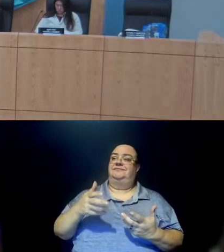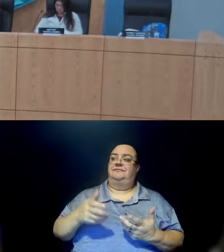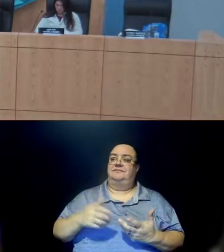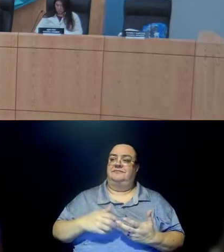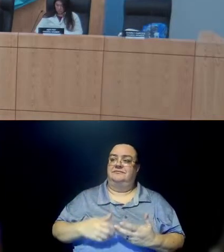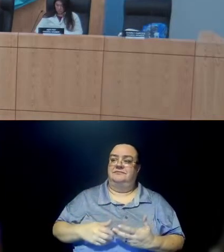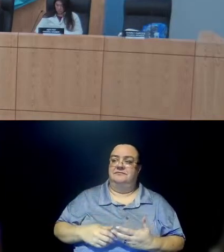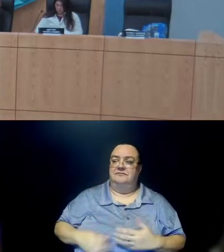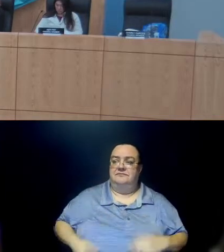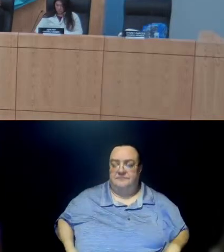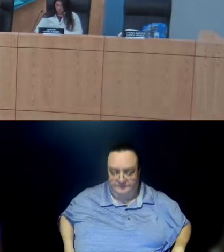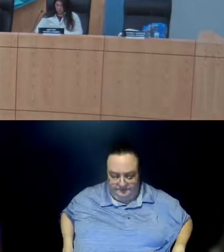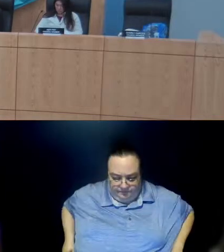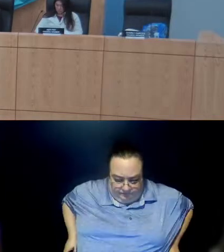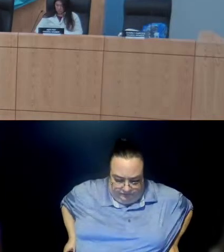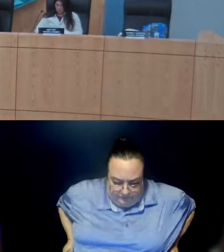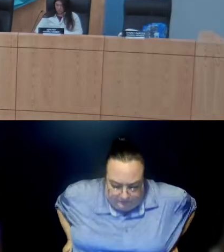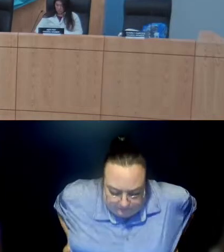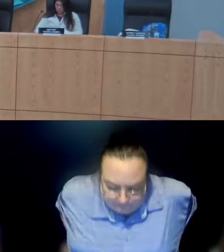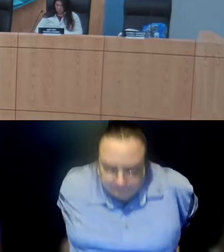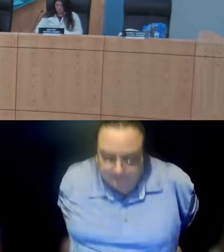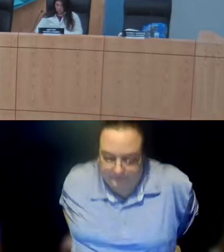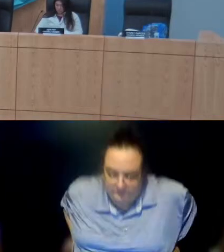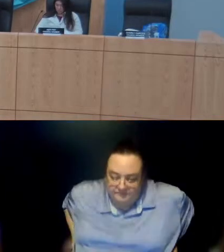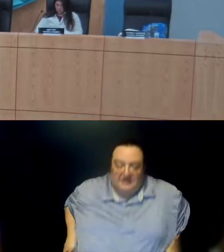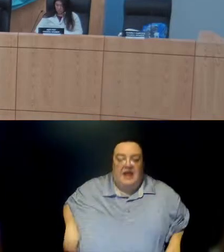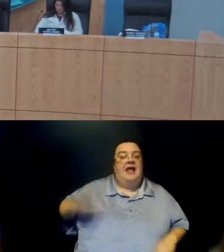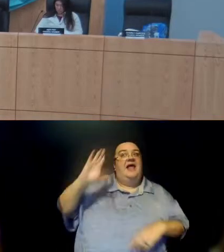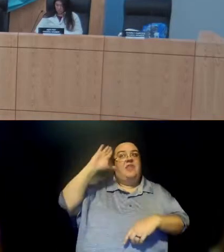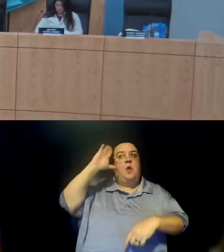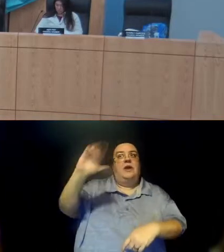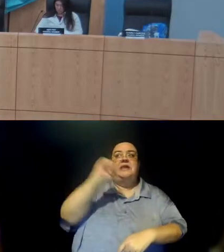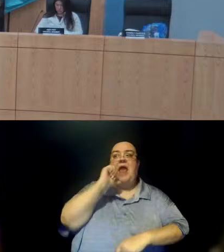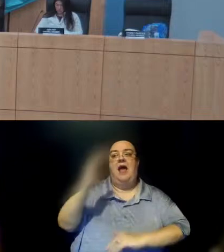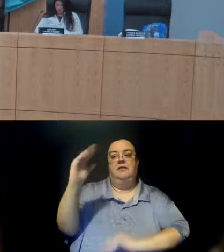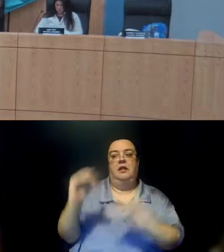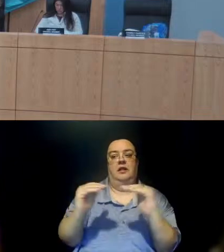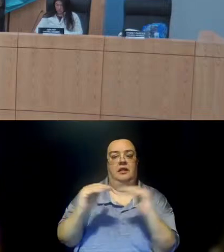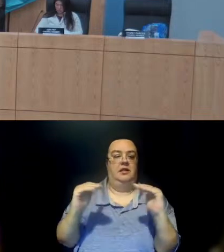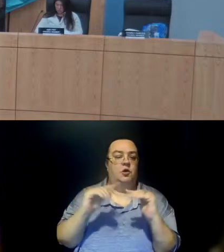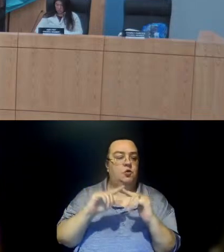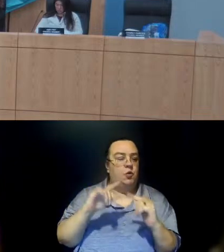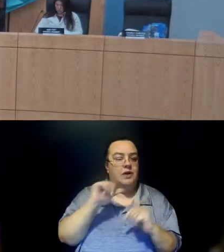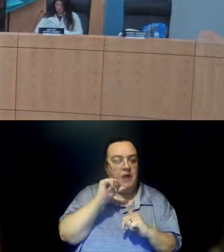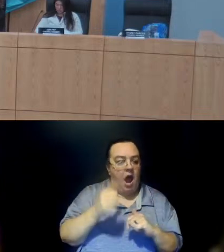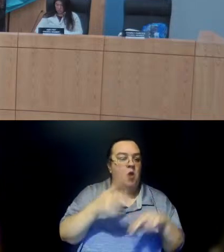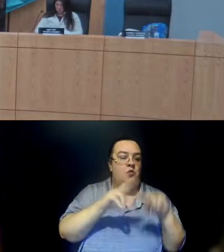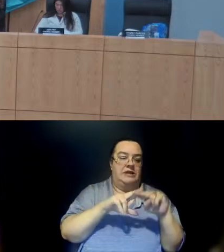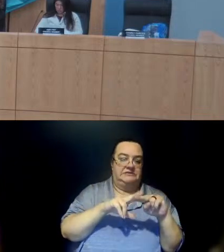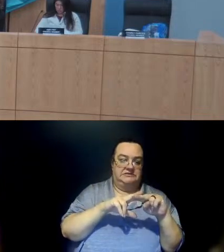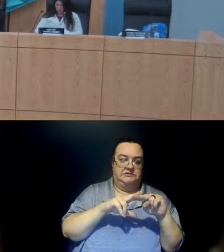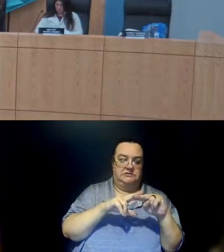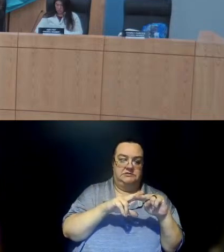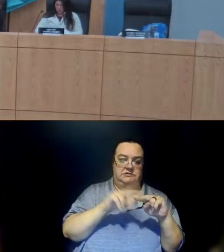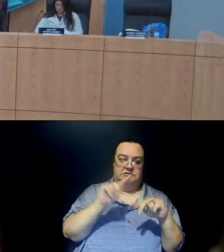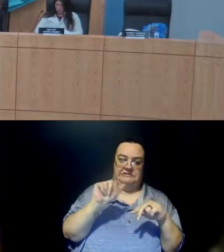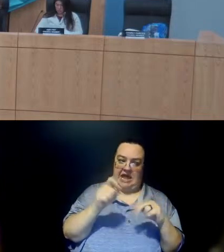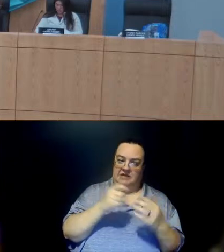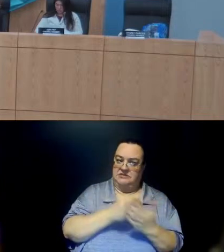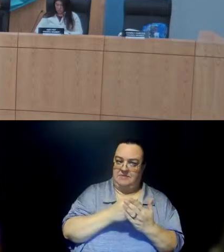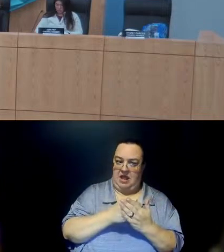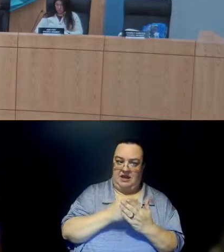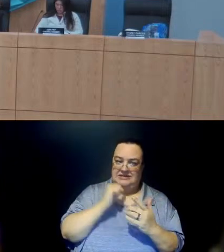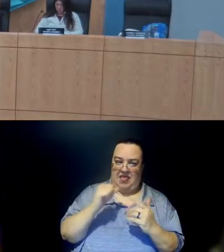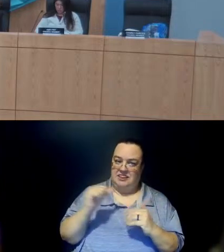us not raising taxes money. So I just wanted to make sure that I'm understanding that correctly.